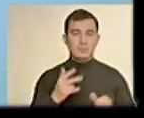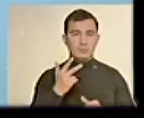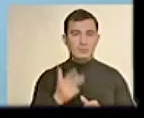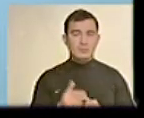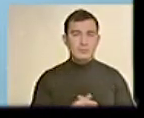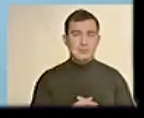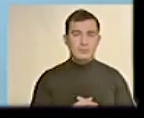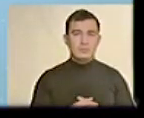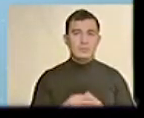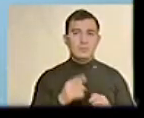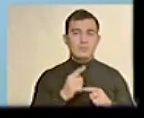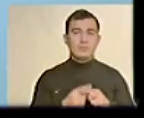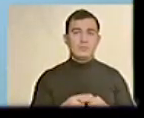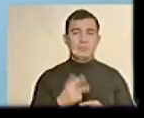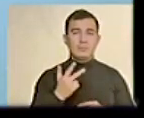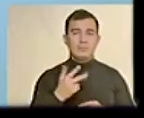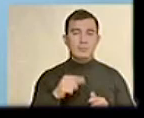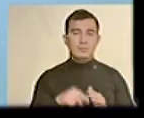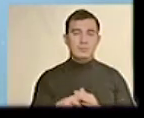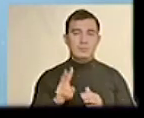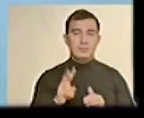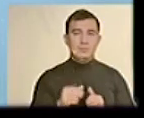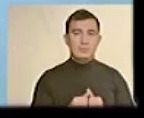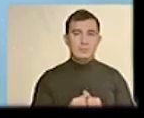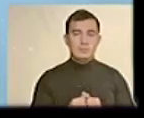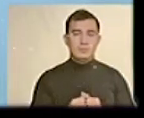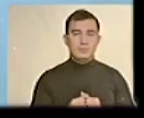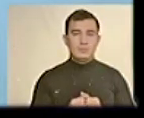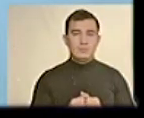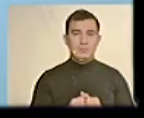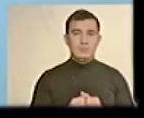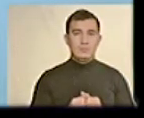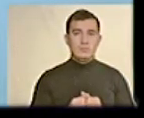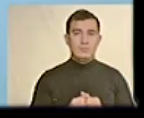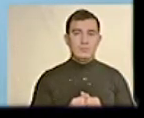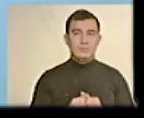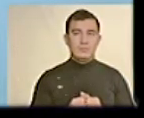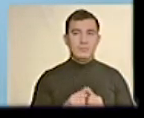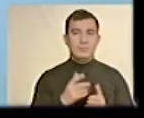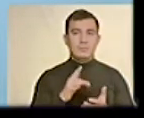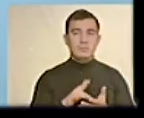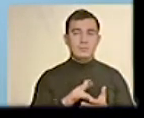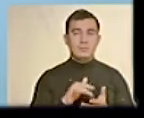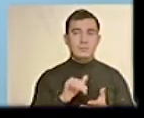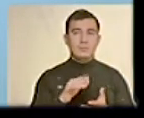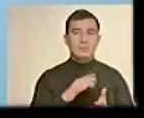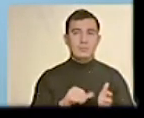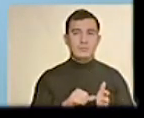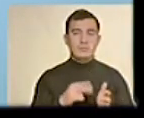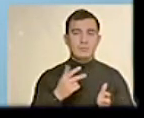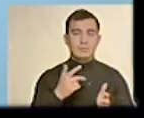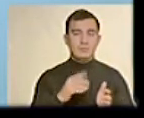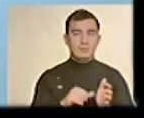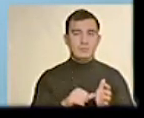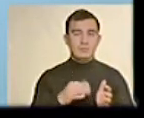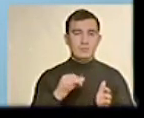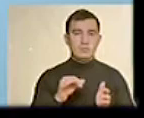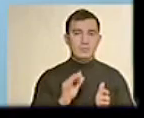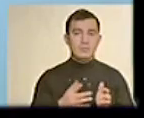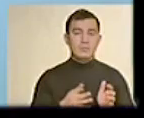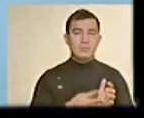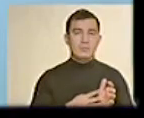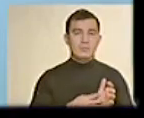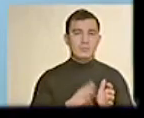olamiz va qo'shuv ikkinchi sonning kvadrati 3 ning kvadrati. Demak, o'rtada bizda 6y bo'ladi, bu esa